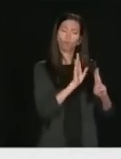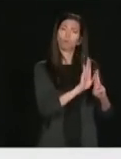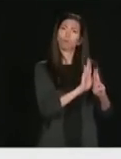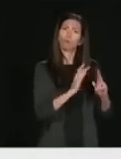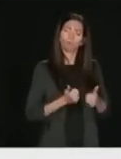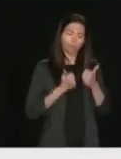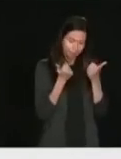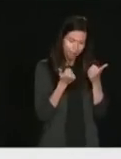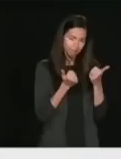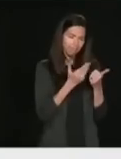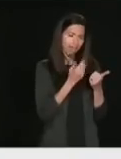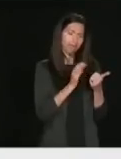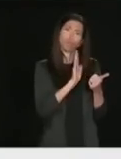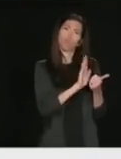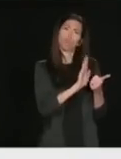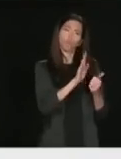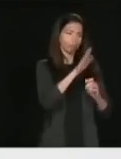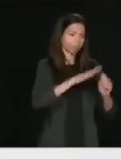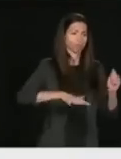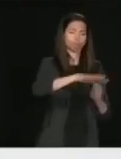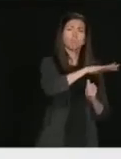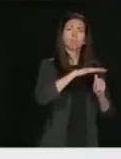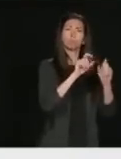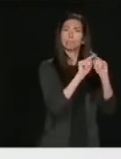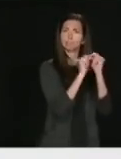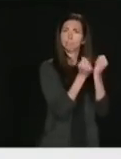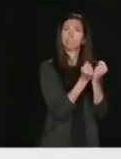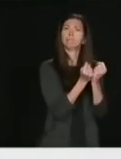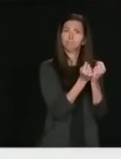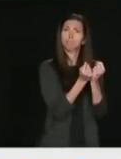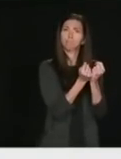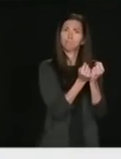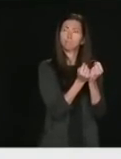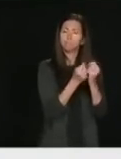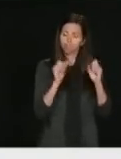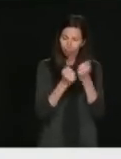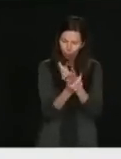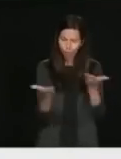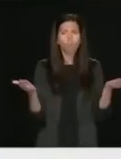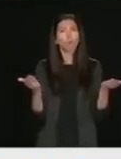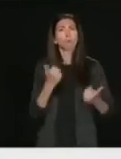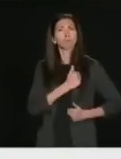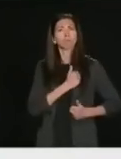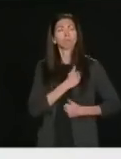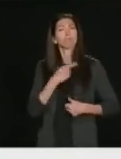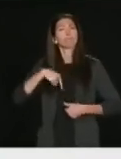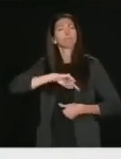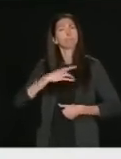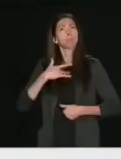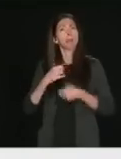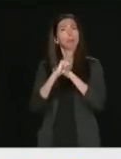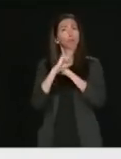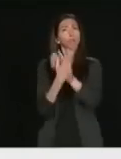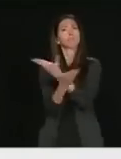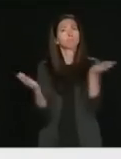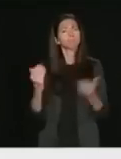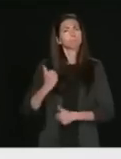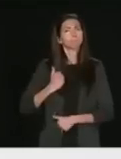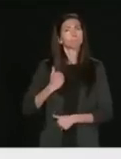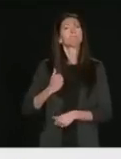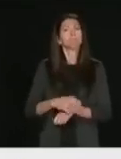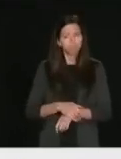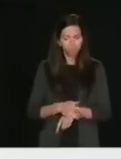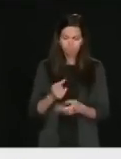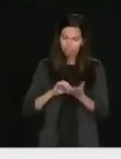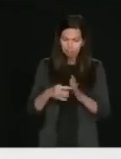serve today. Our women and men in uniform are always there for us, serving overseas to defend the